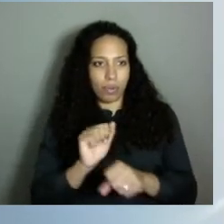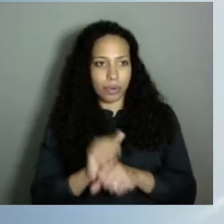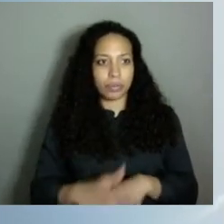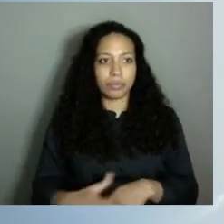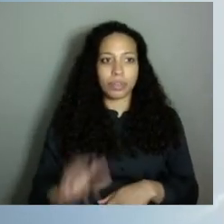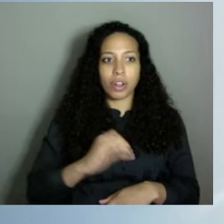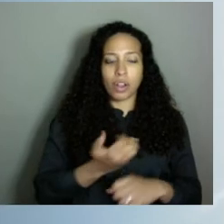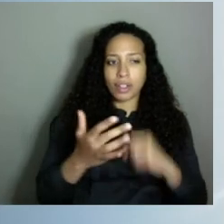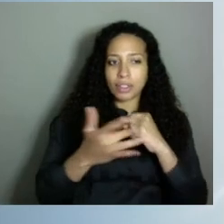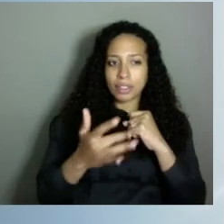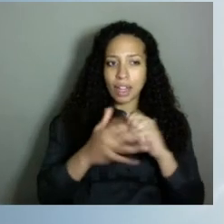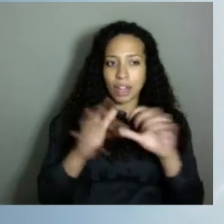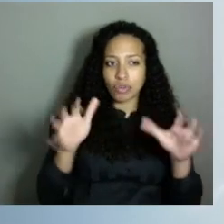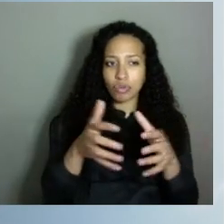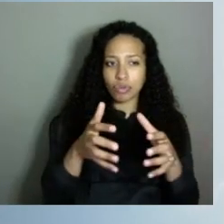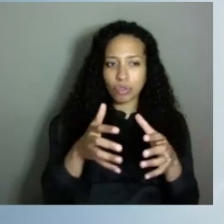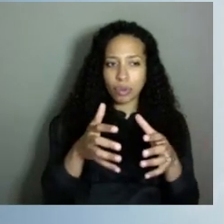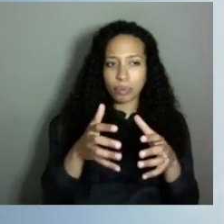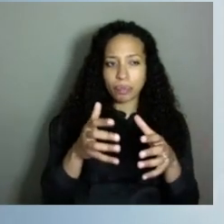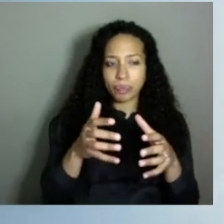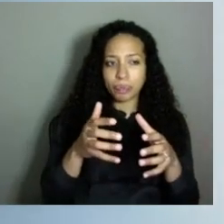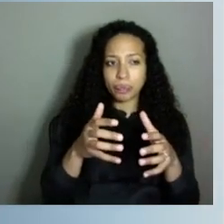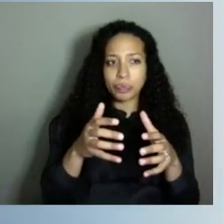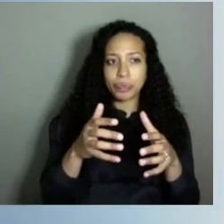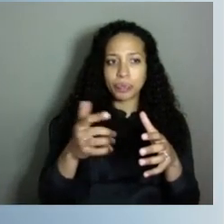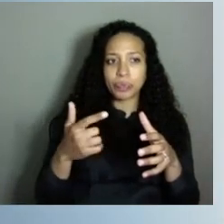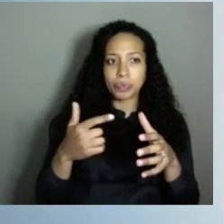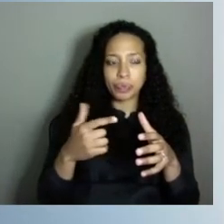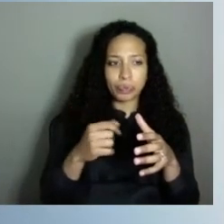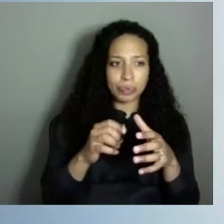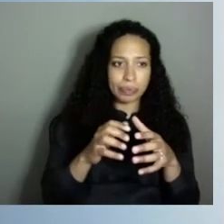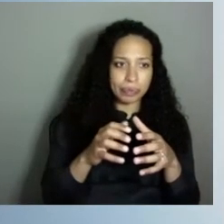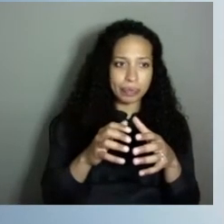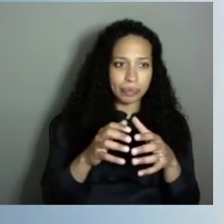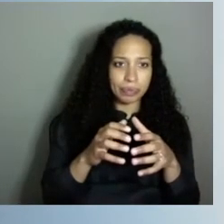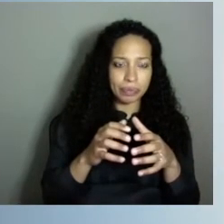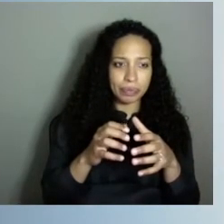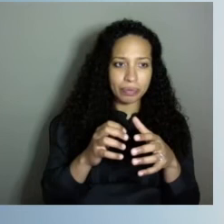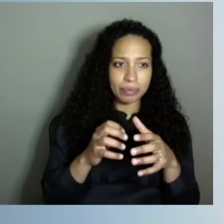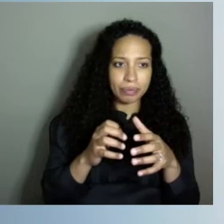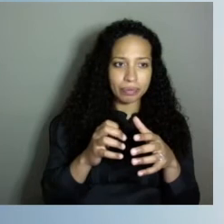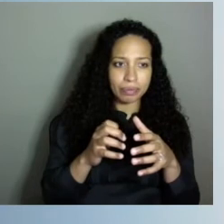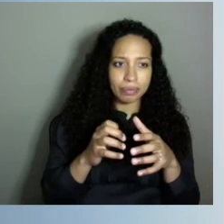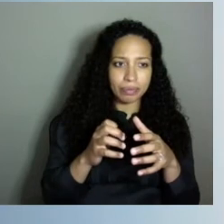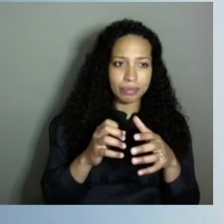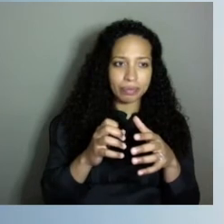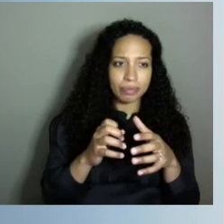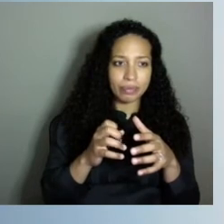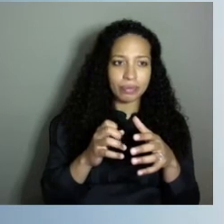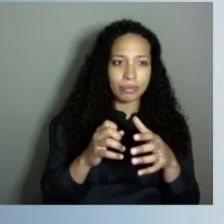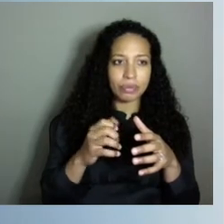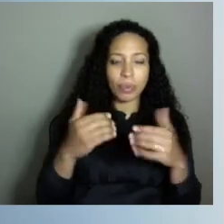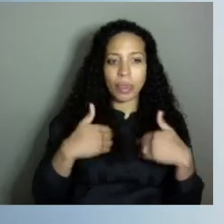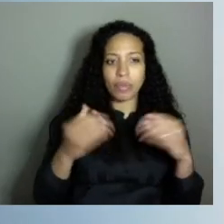and brightest talent from all backgrounds and encourage each person to bring ideas and perspectives to help build innovative and more effective